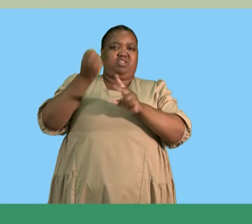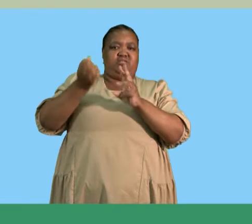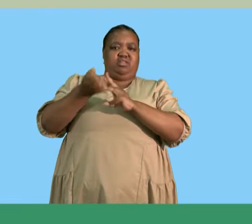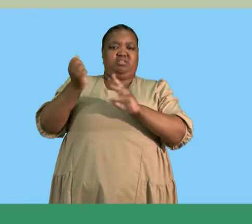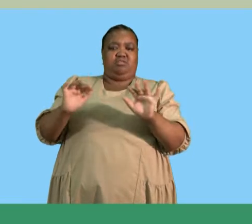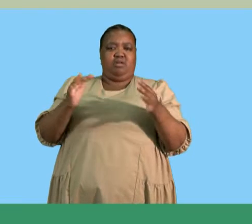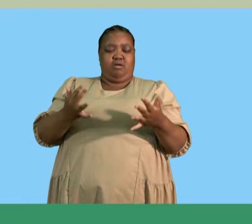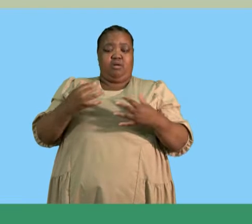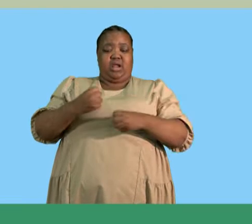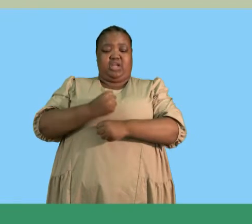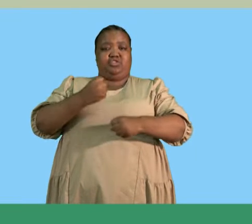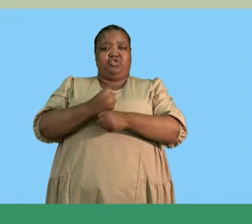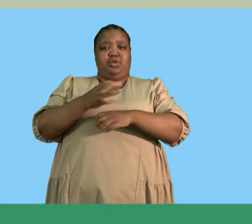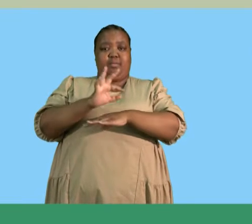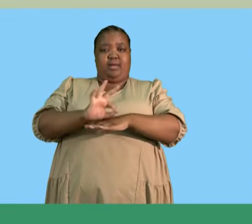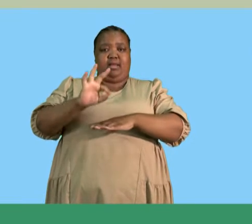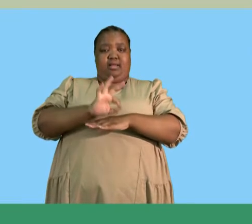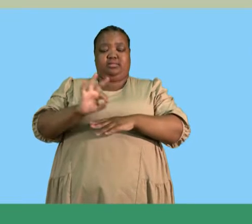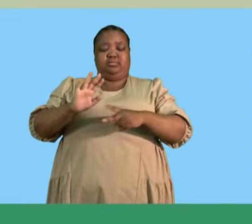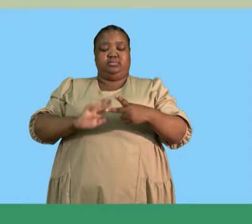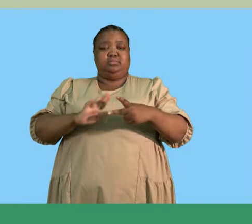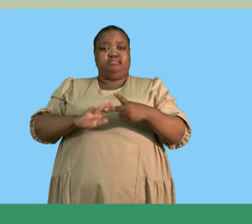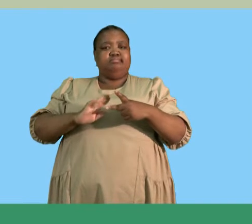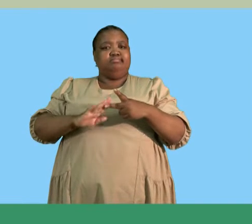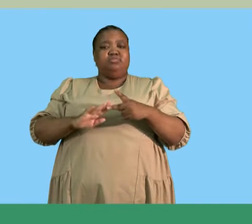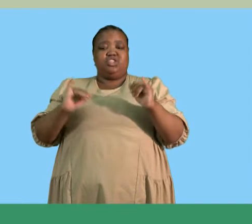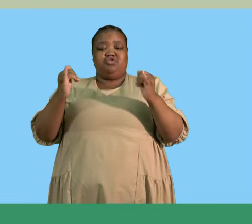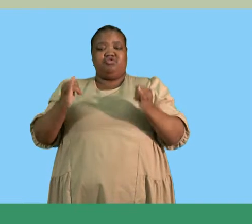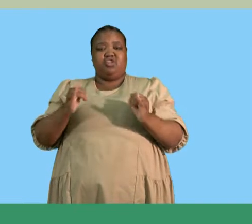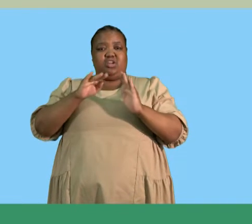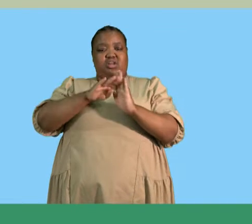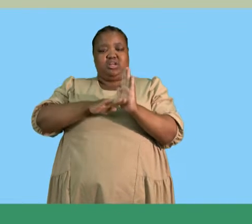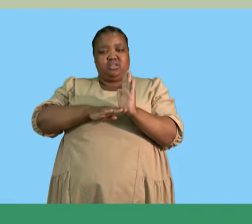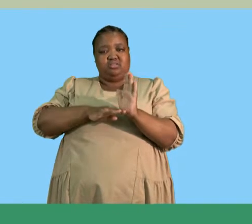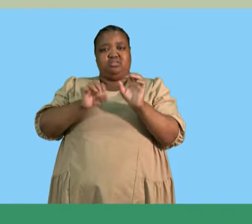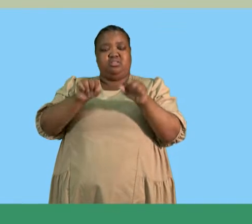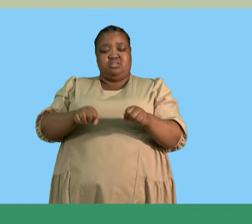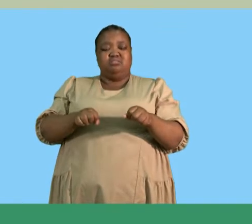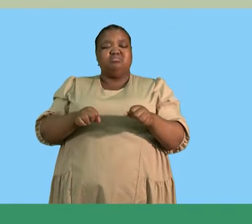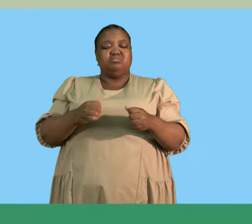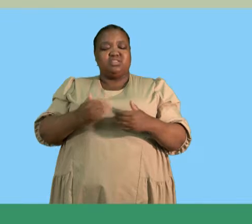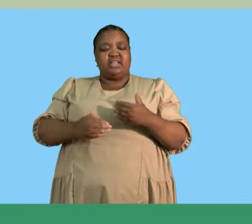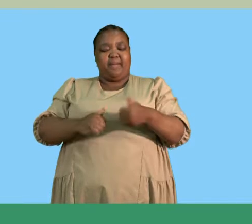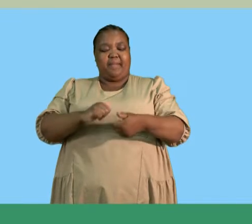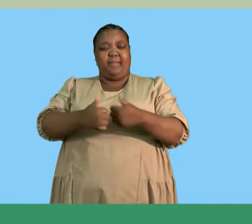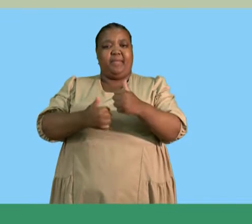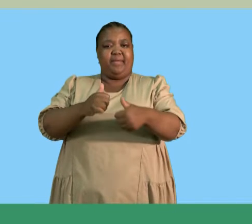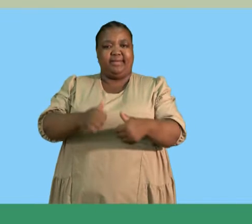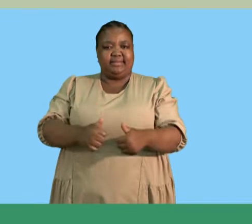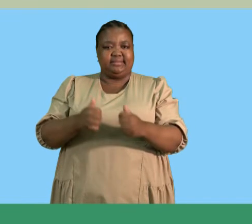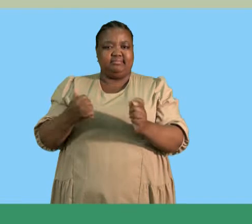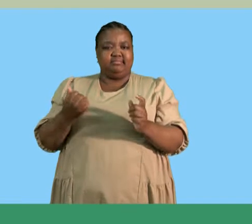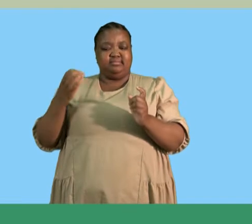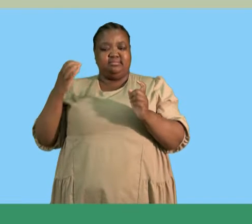You then have an action plan, which is simply a checklist for the steps and tasks that need to be completed to achieve the